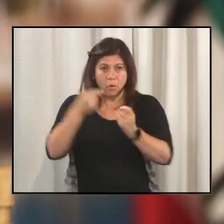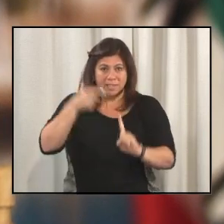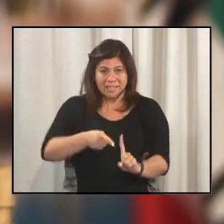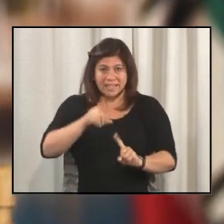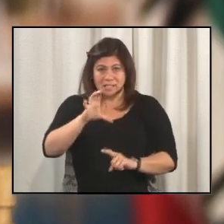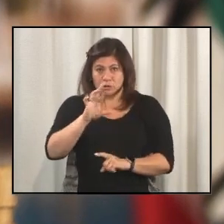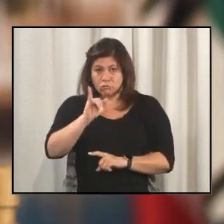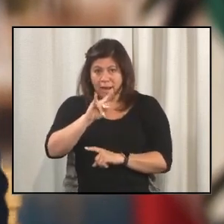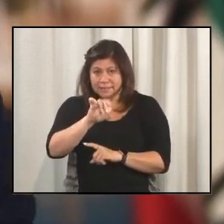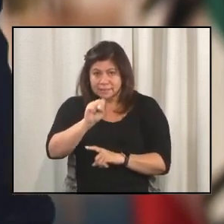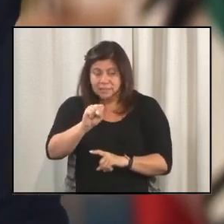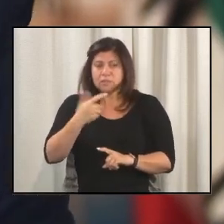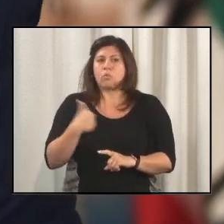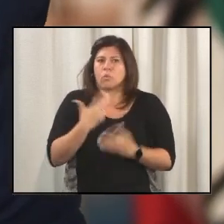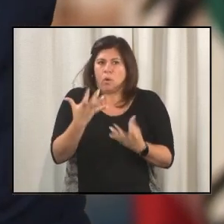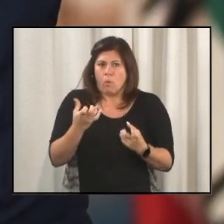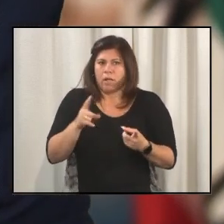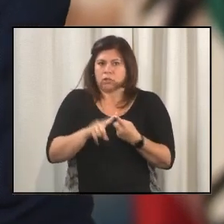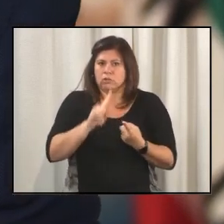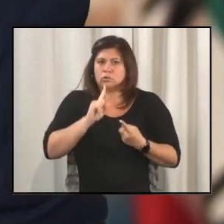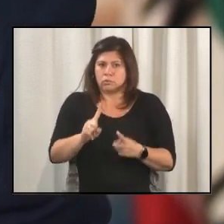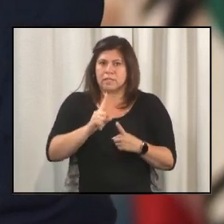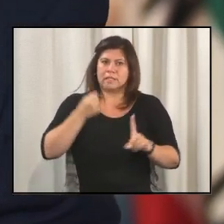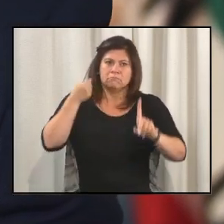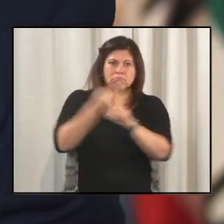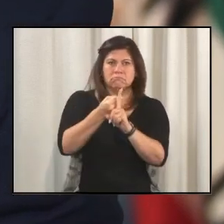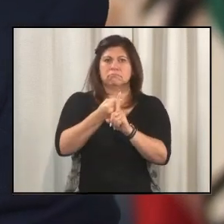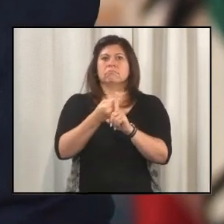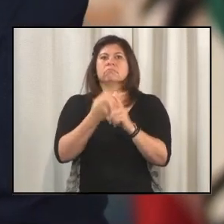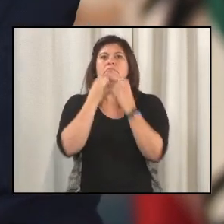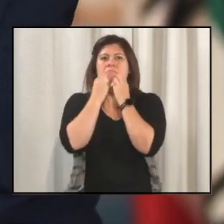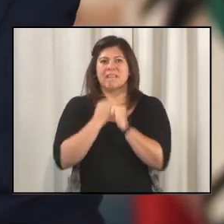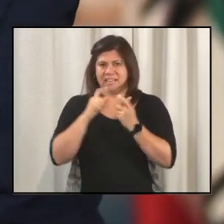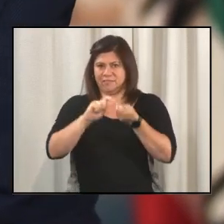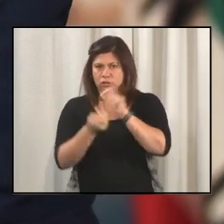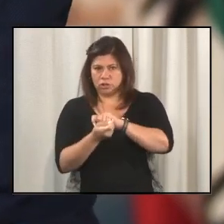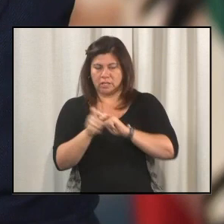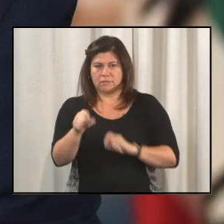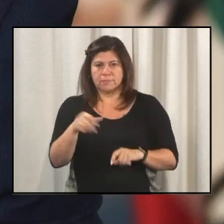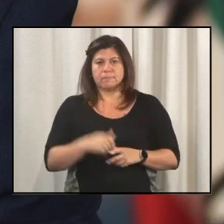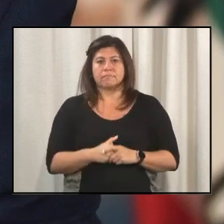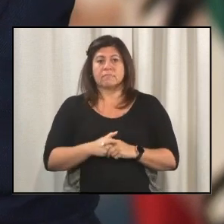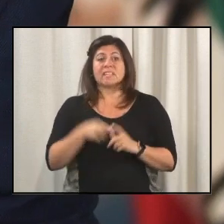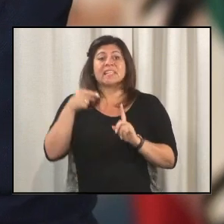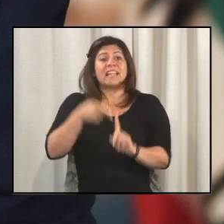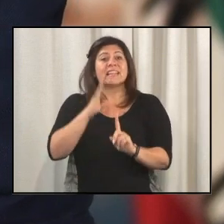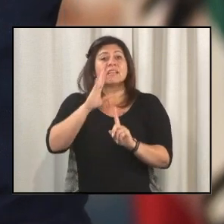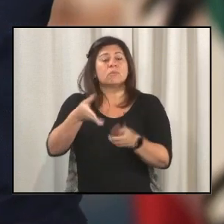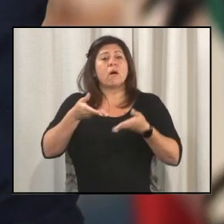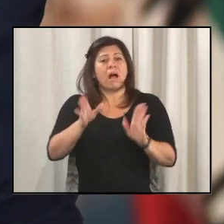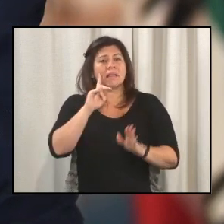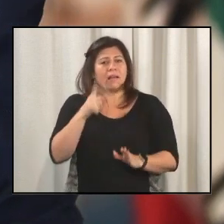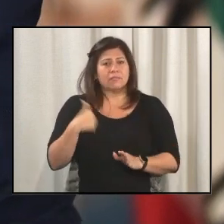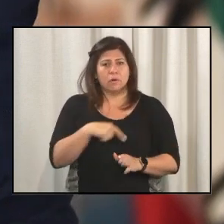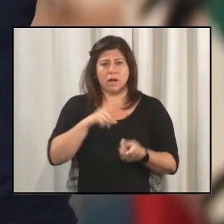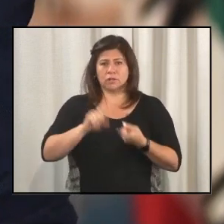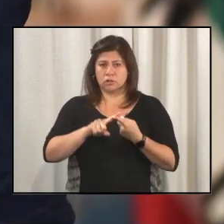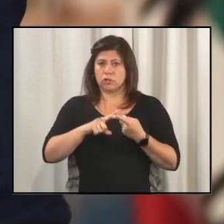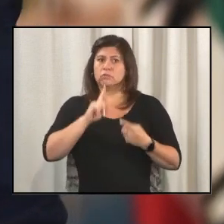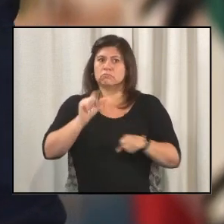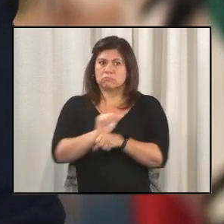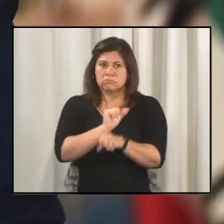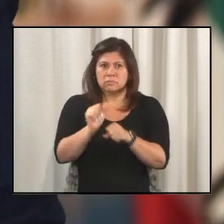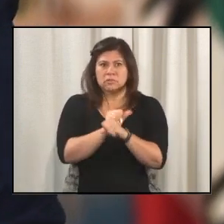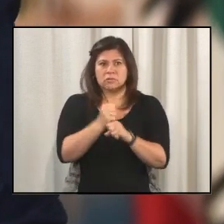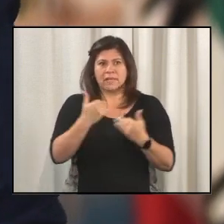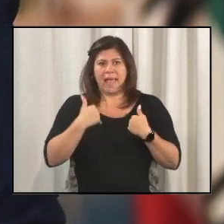to create meaningful change. Serving as first vice chair will allow us to play a key role in exploring opportunities to generate